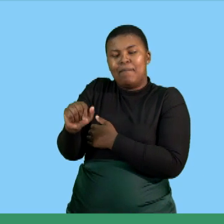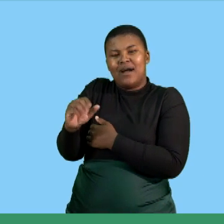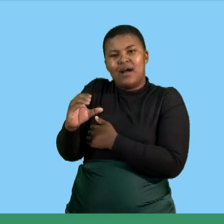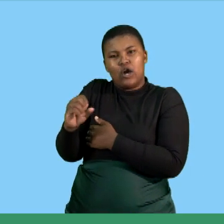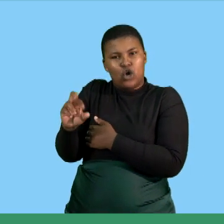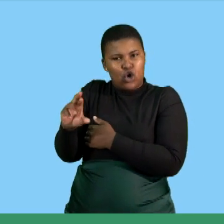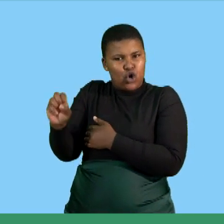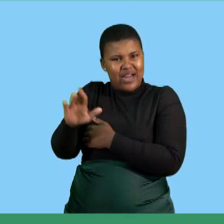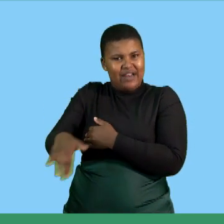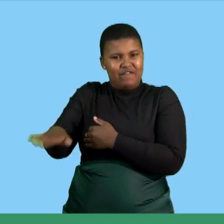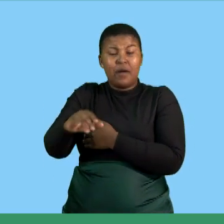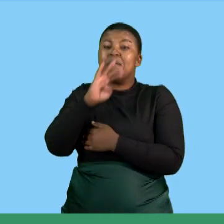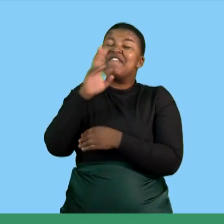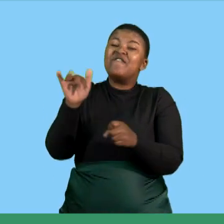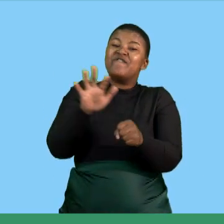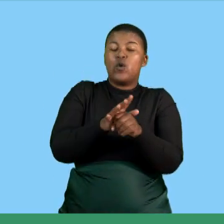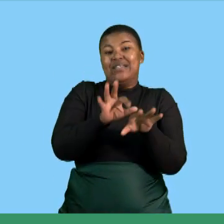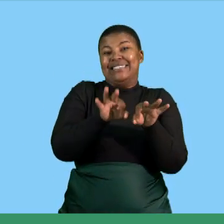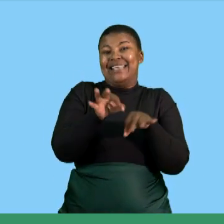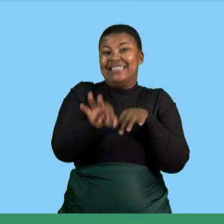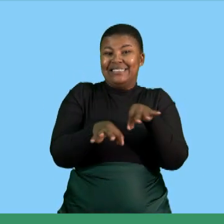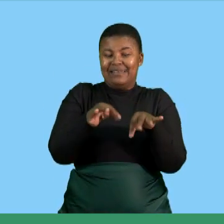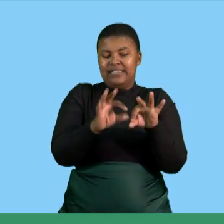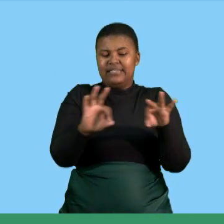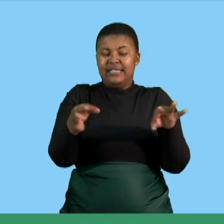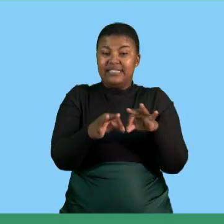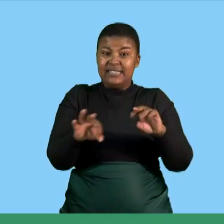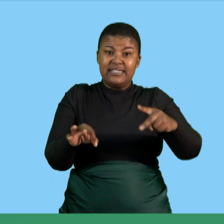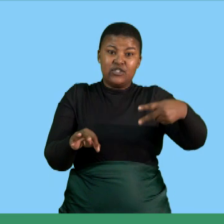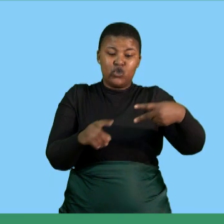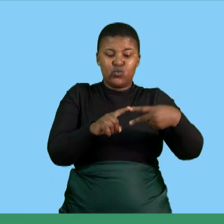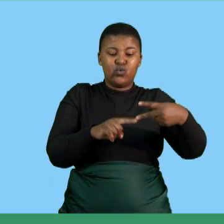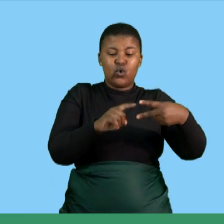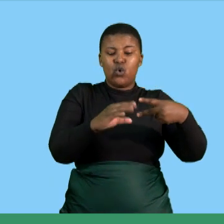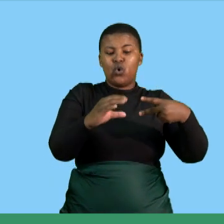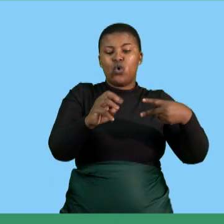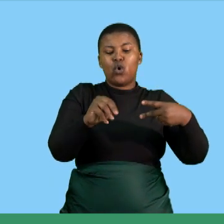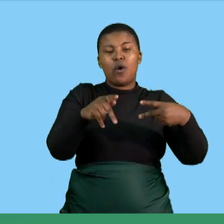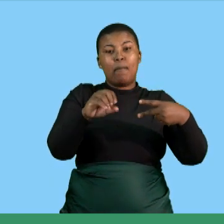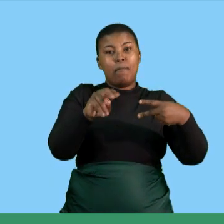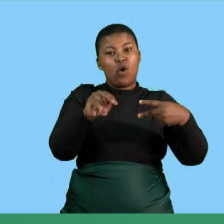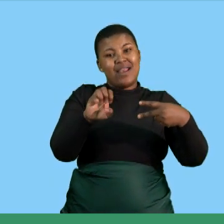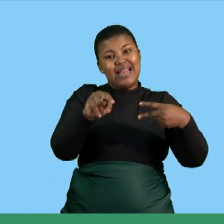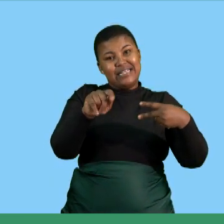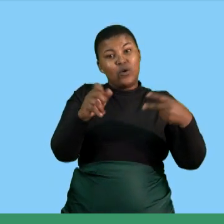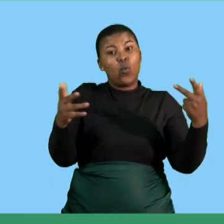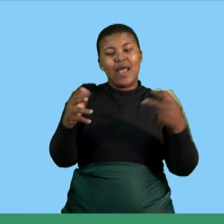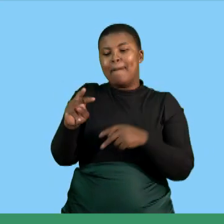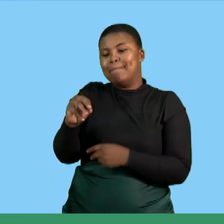must discuss them. So we must describe in full sentences the two components of the